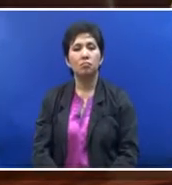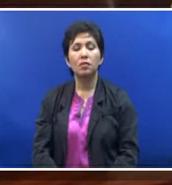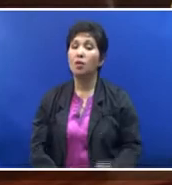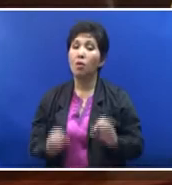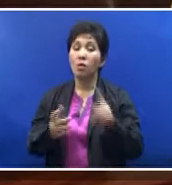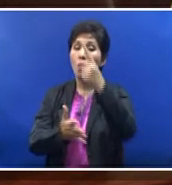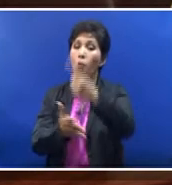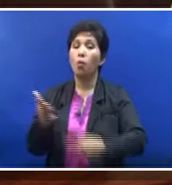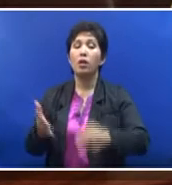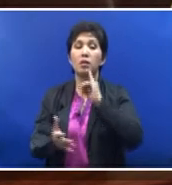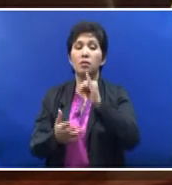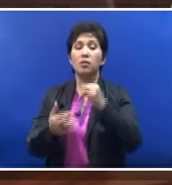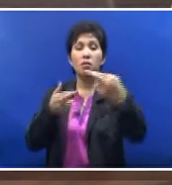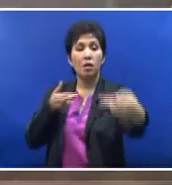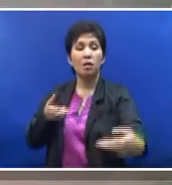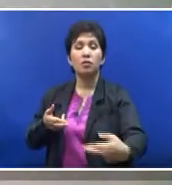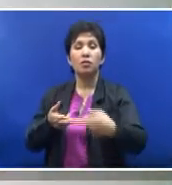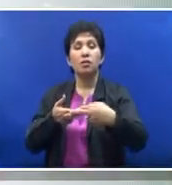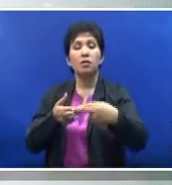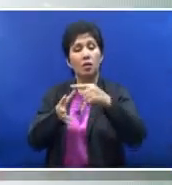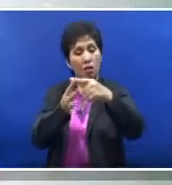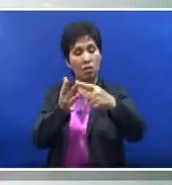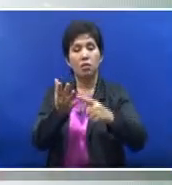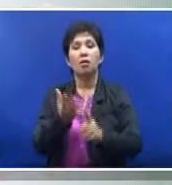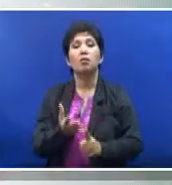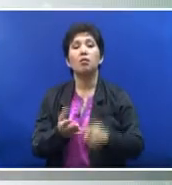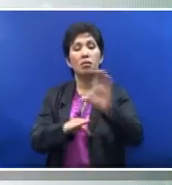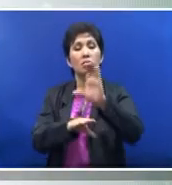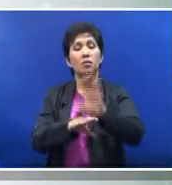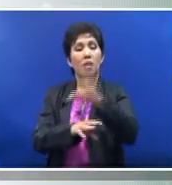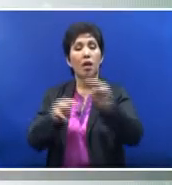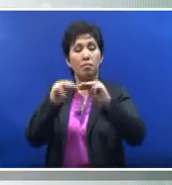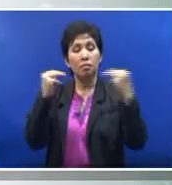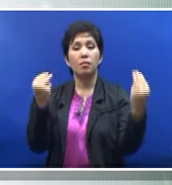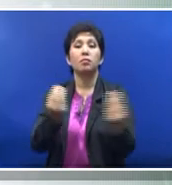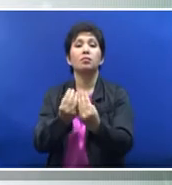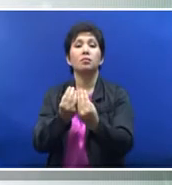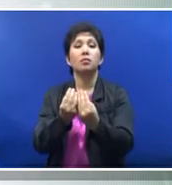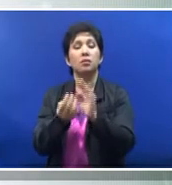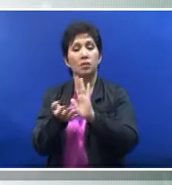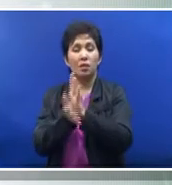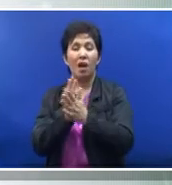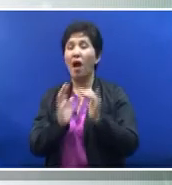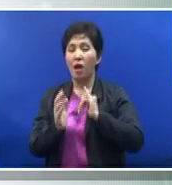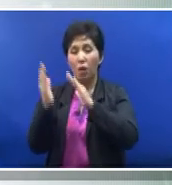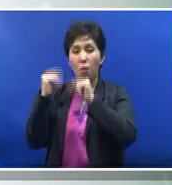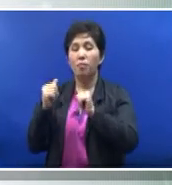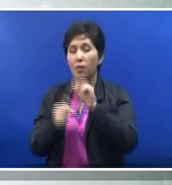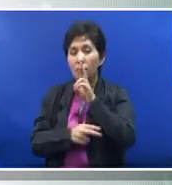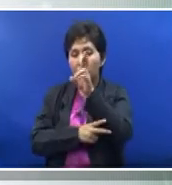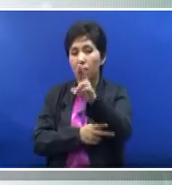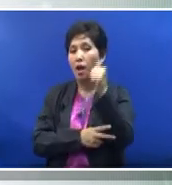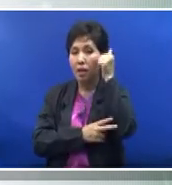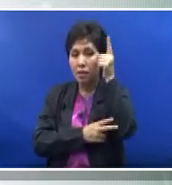Okay, what is the relationship between culture and society? Okay, I hope just now you already